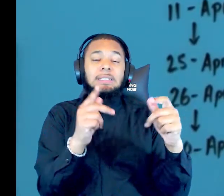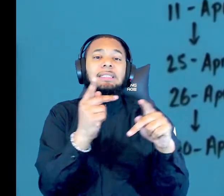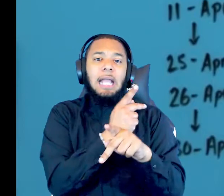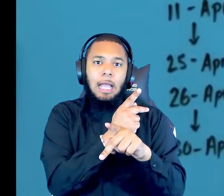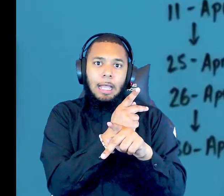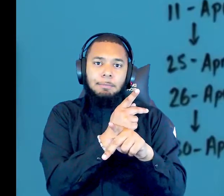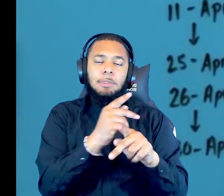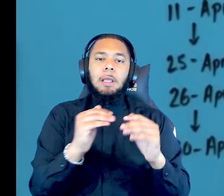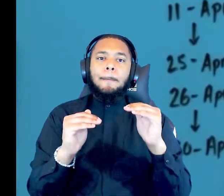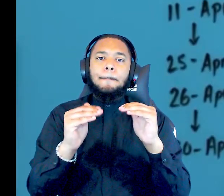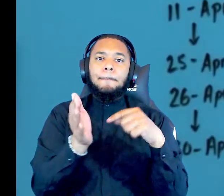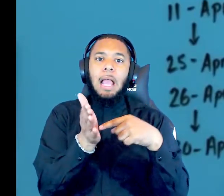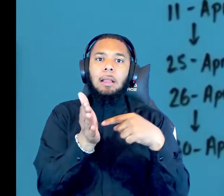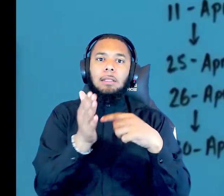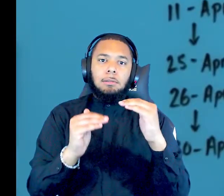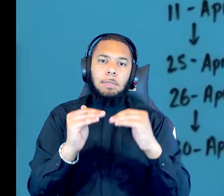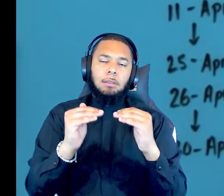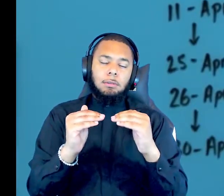$600,